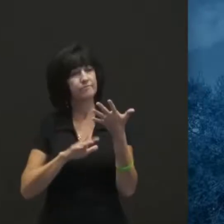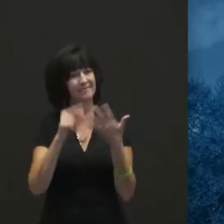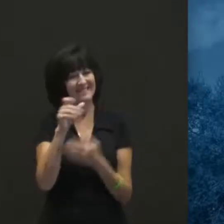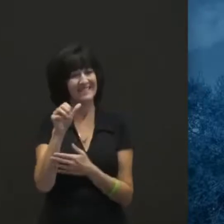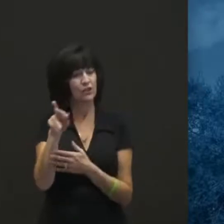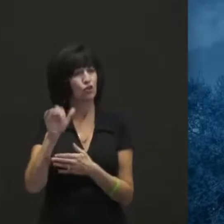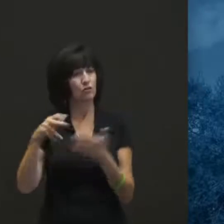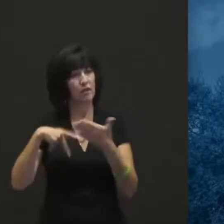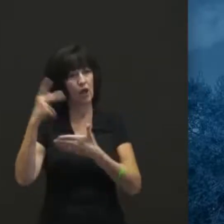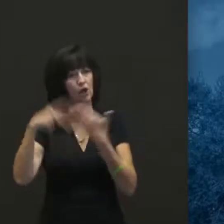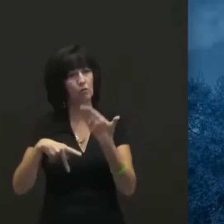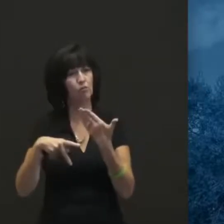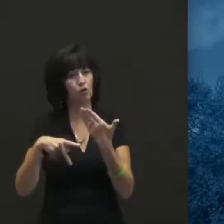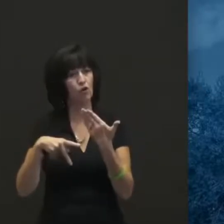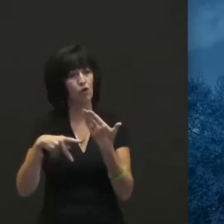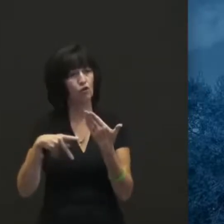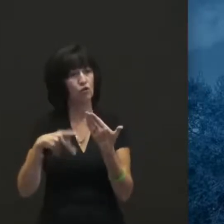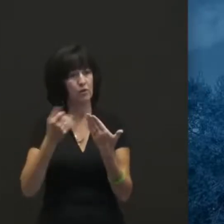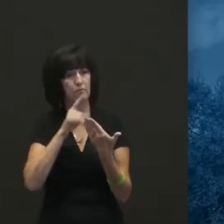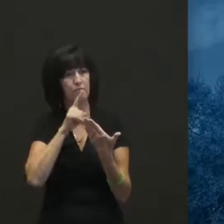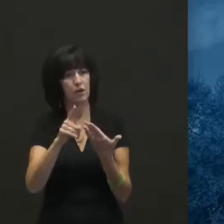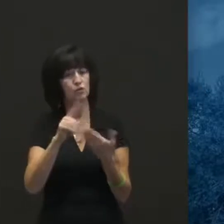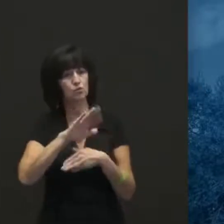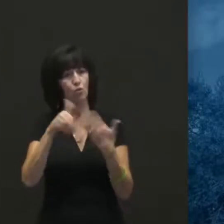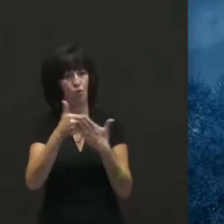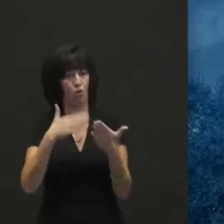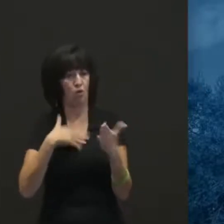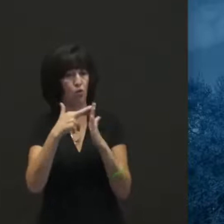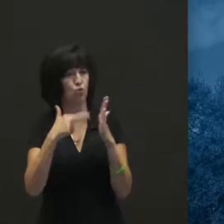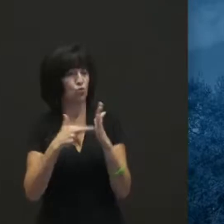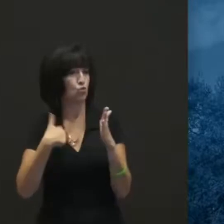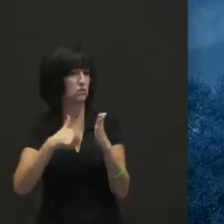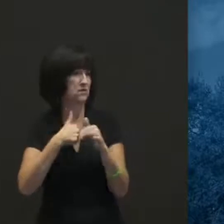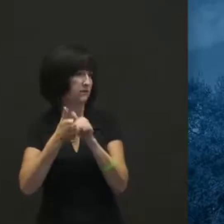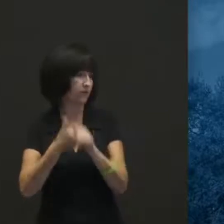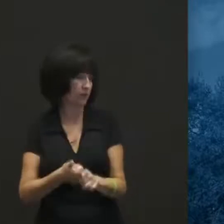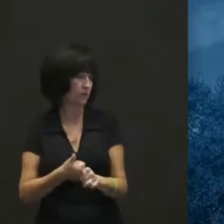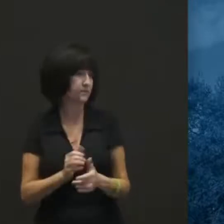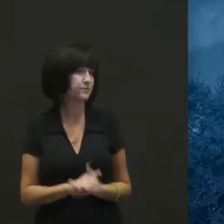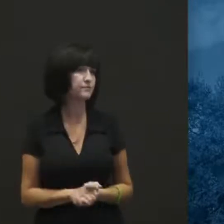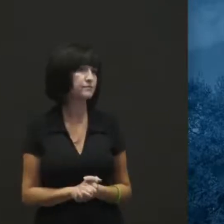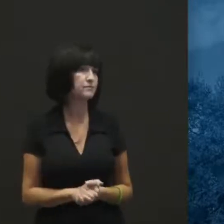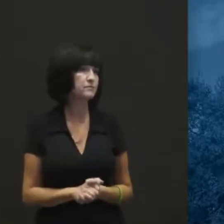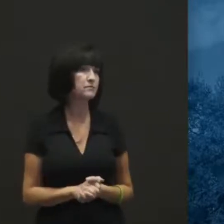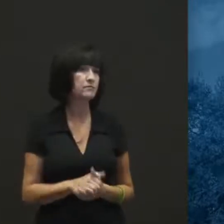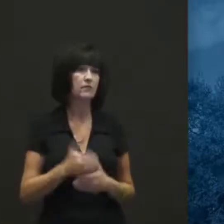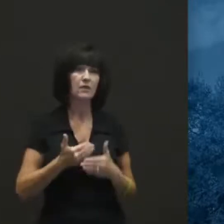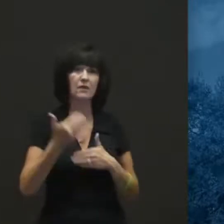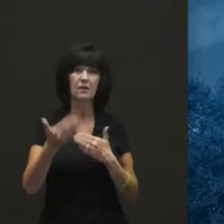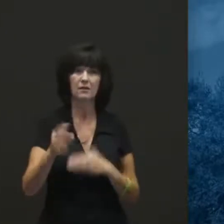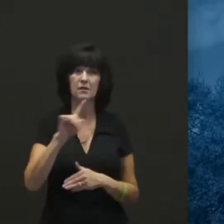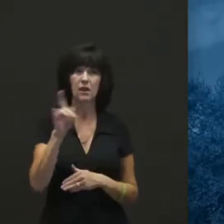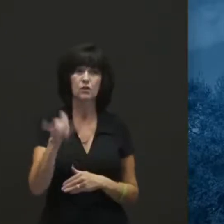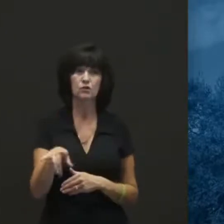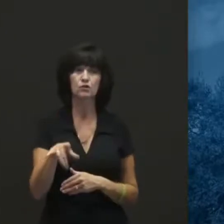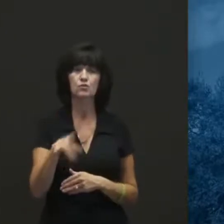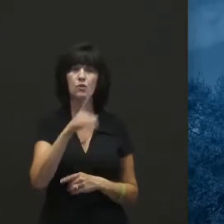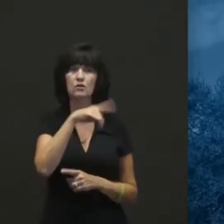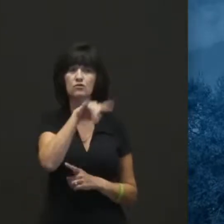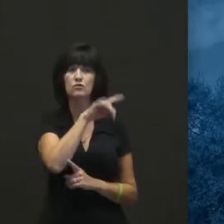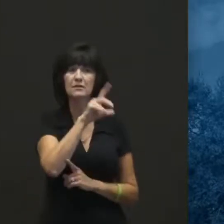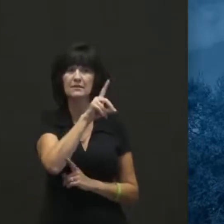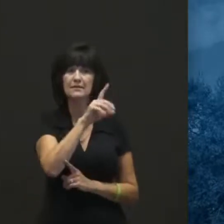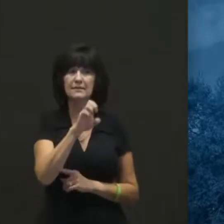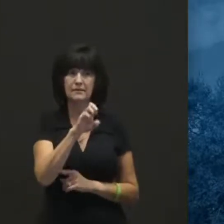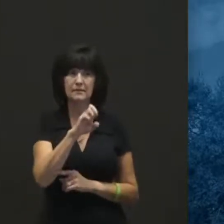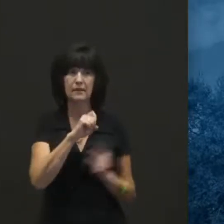Next question is from John Hurdle at WDDE. Are some companies interested in moving from big cities to Delaware to reduce